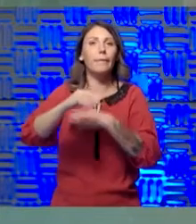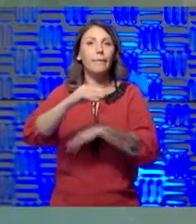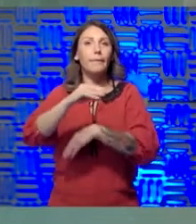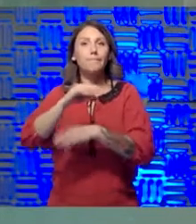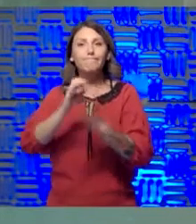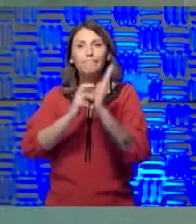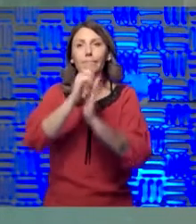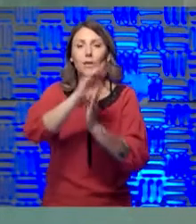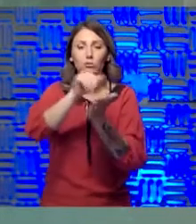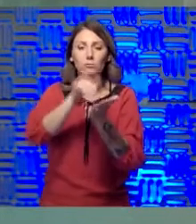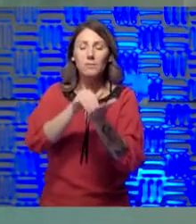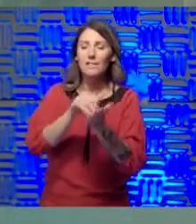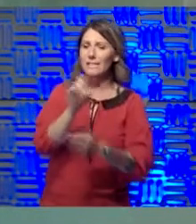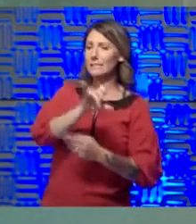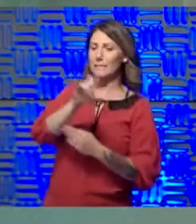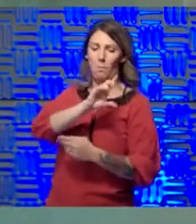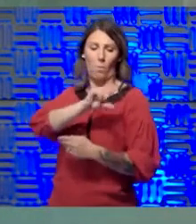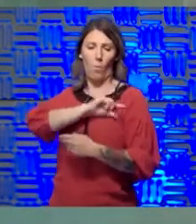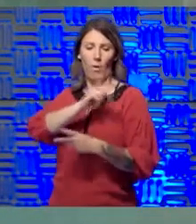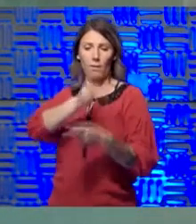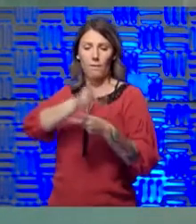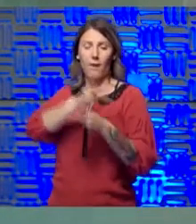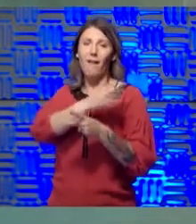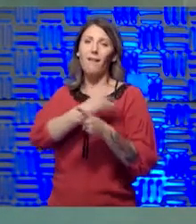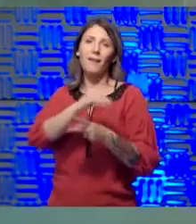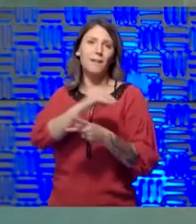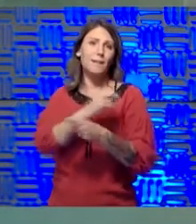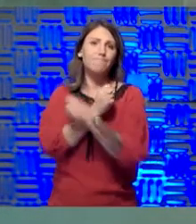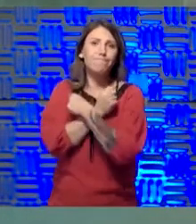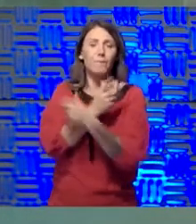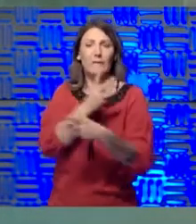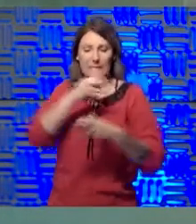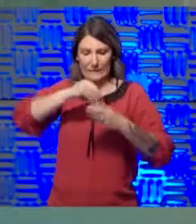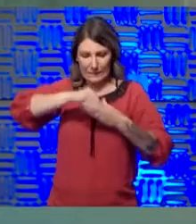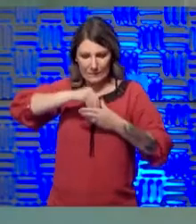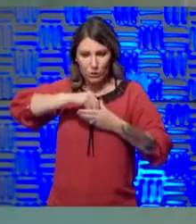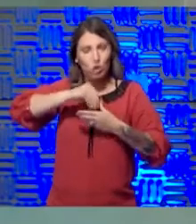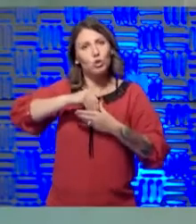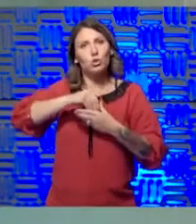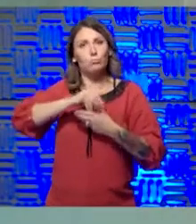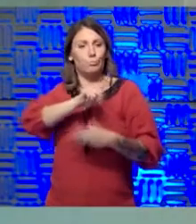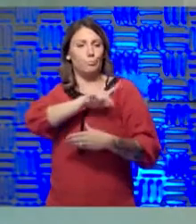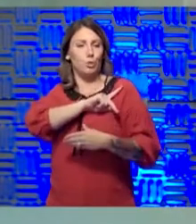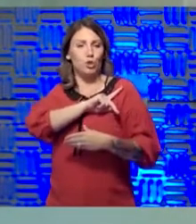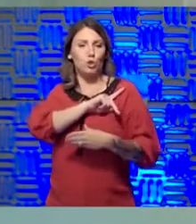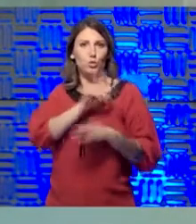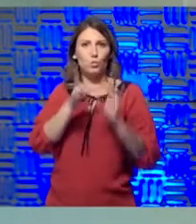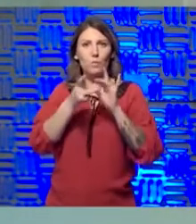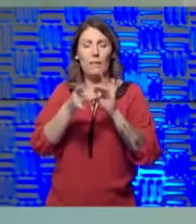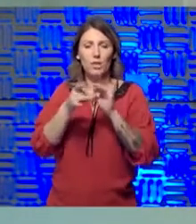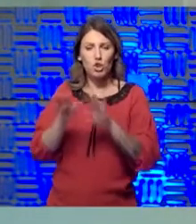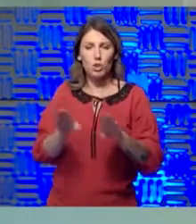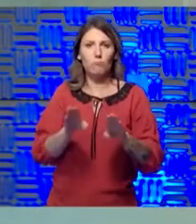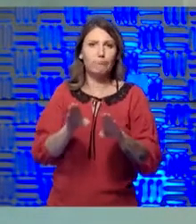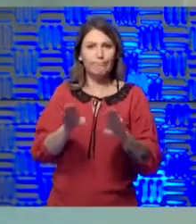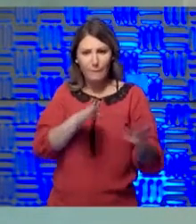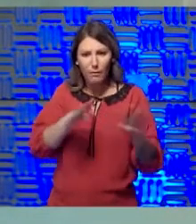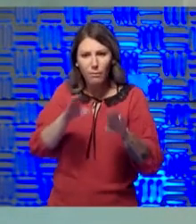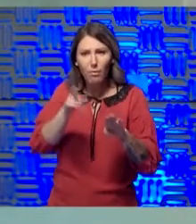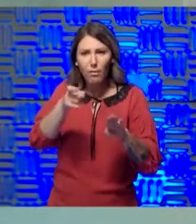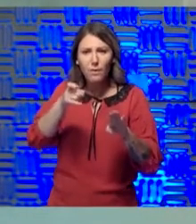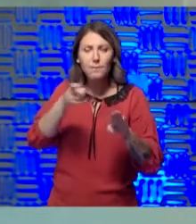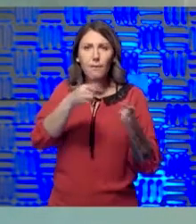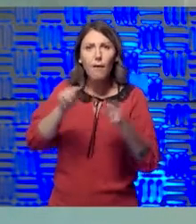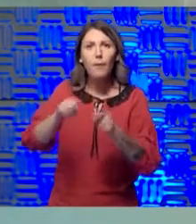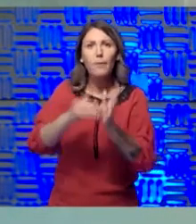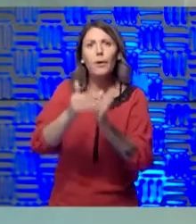of care, the same loving interpersonal relationship is going on. And in fact, when we